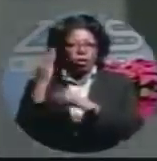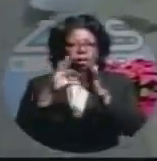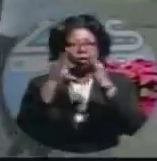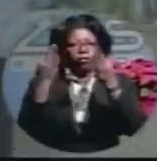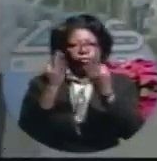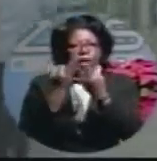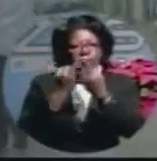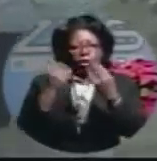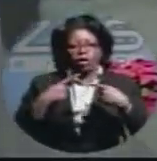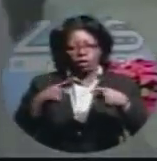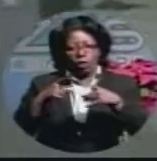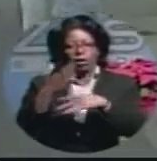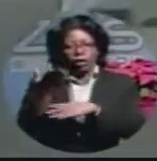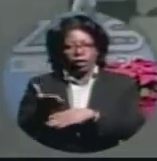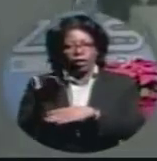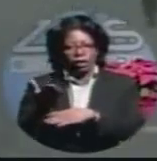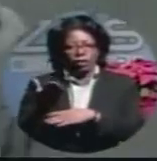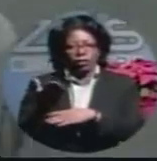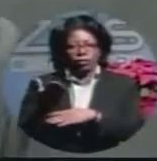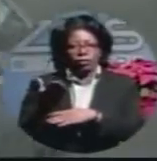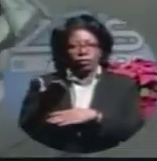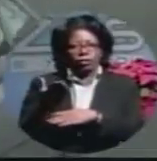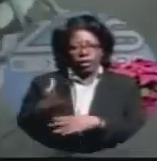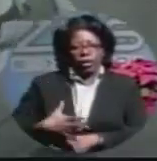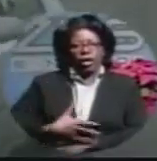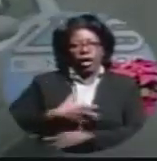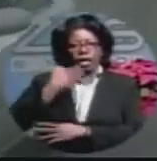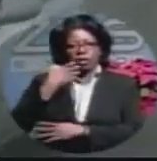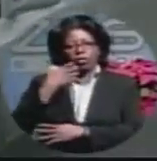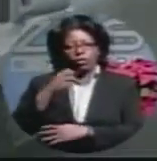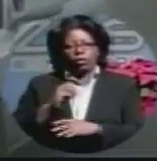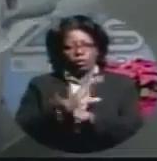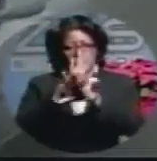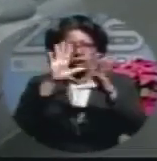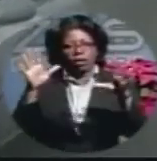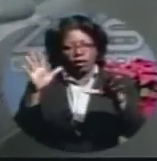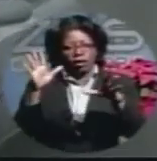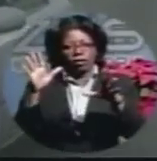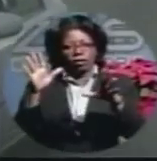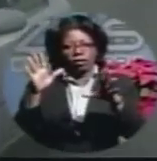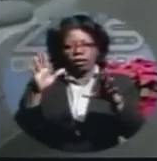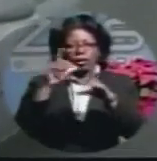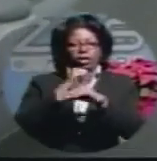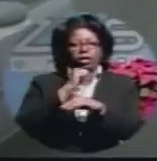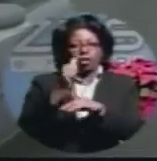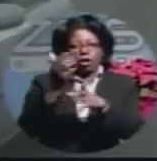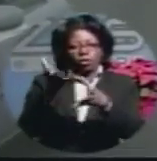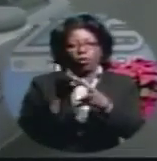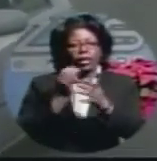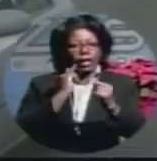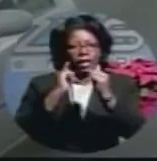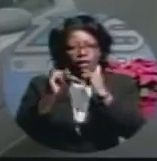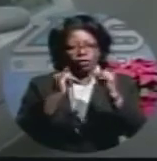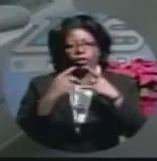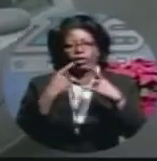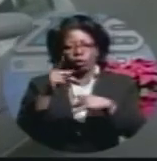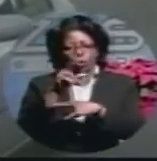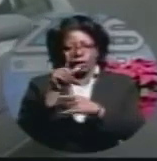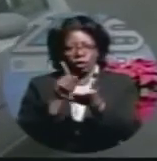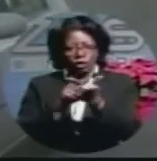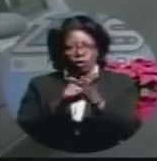family members arrived on the scene this morning, their anguish was clear. They declined on-camera interviews, but told ZNS